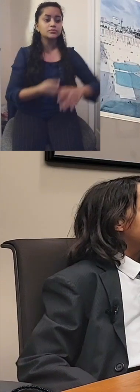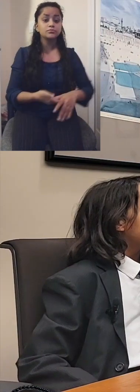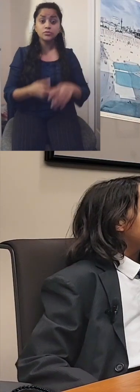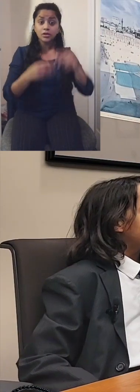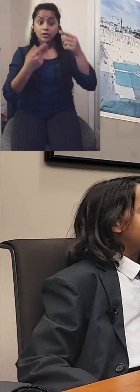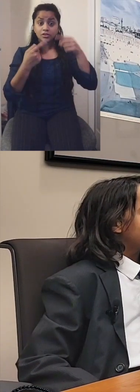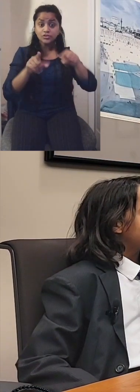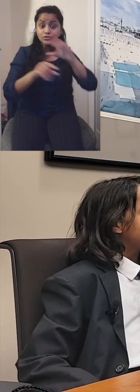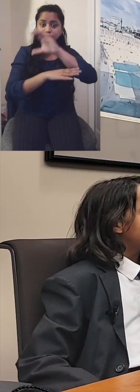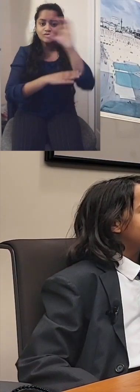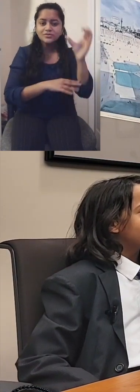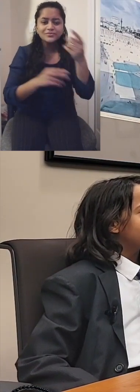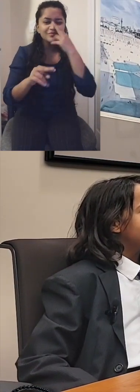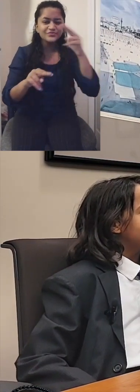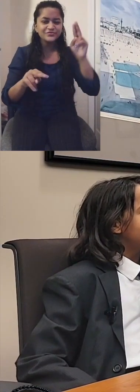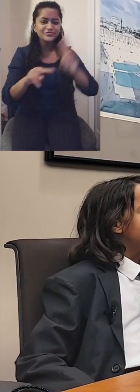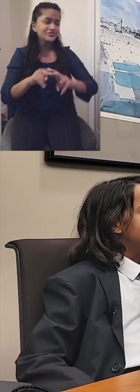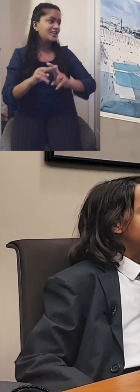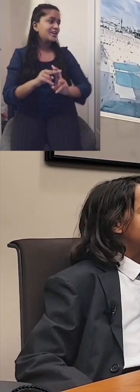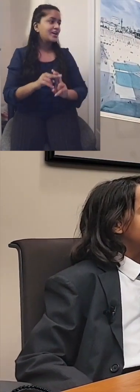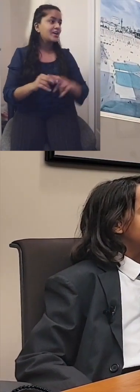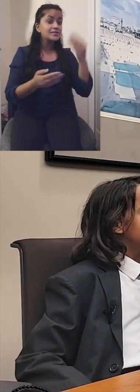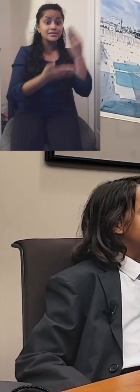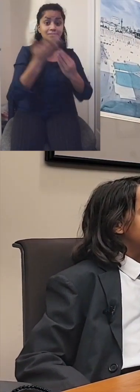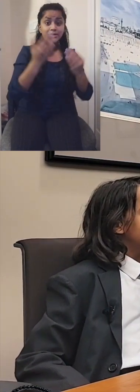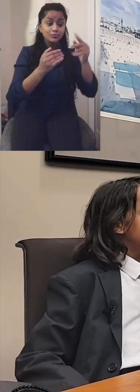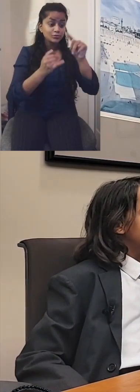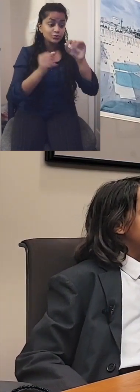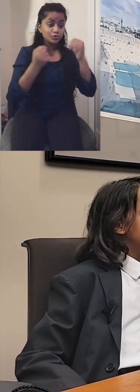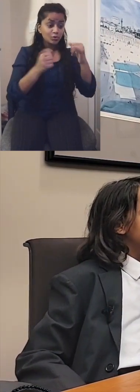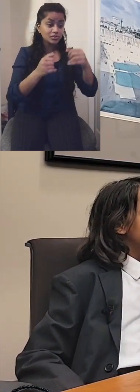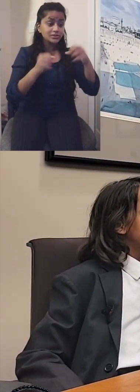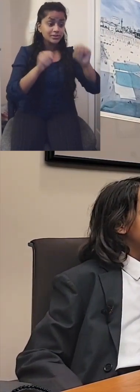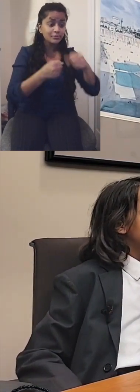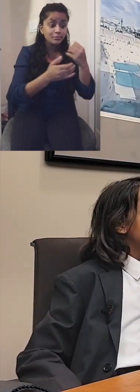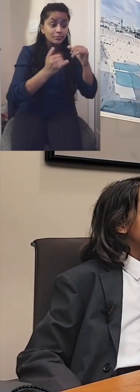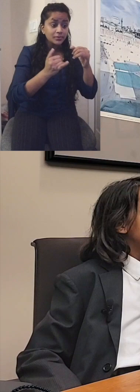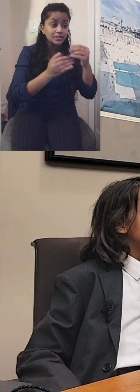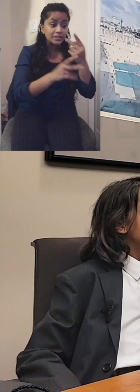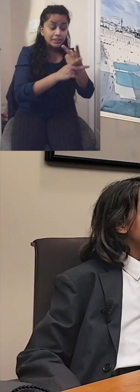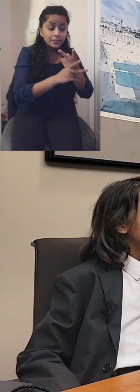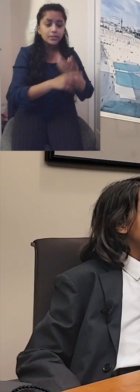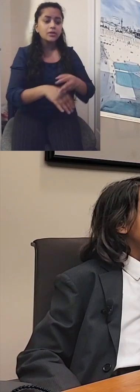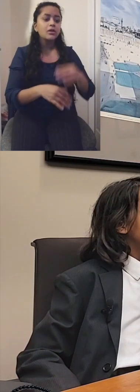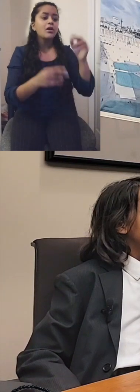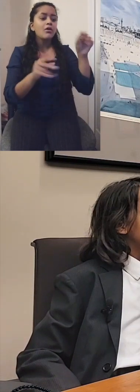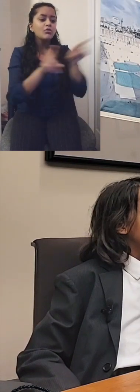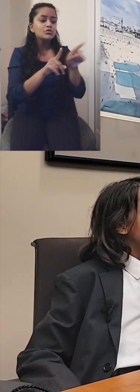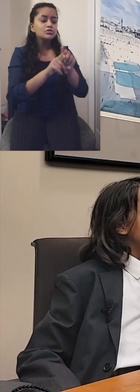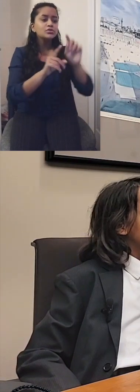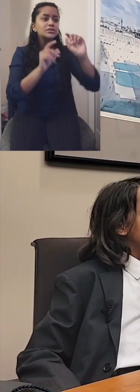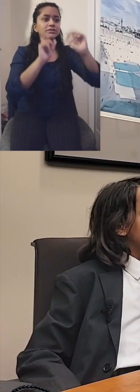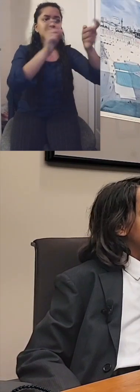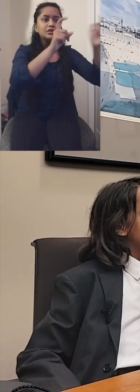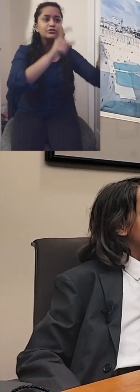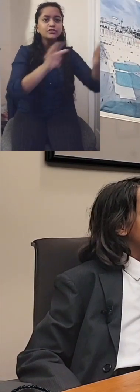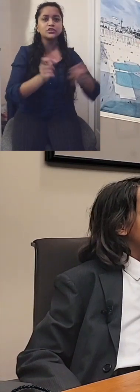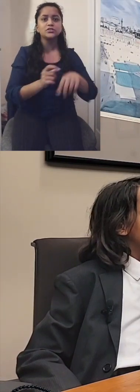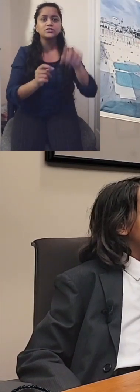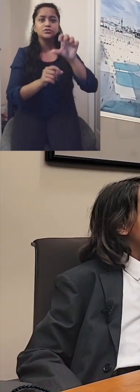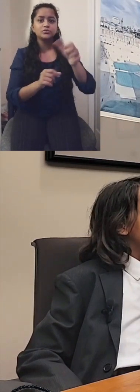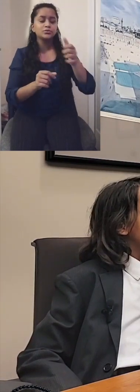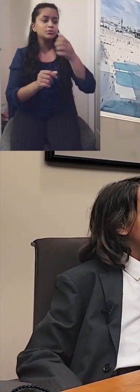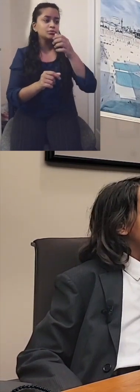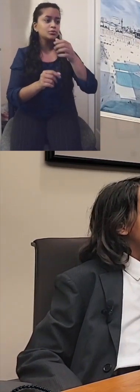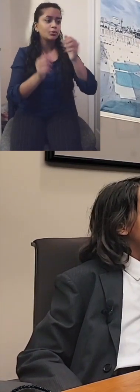small, and we would keep them all in our house, and then I would go out on deliveries with my dad. Then after school and university,